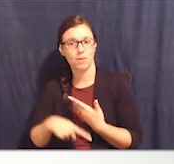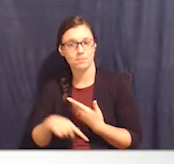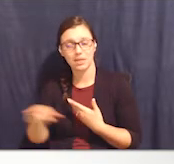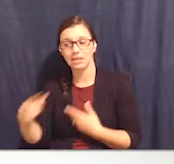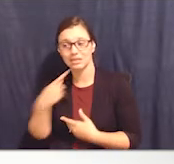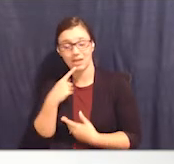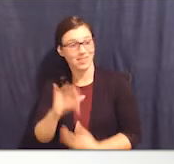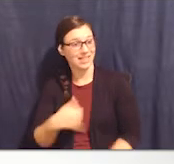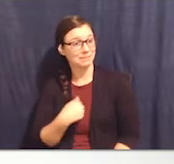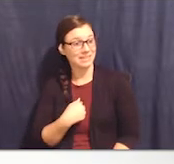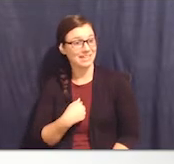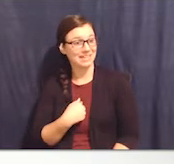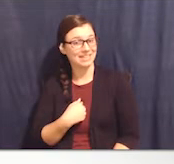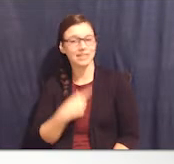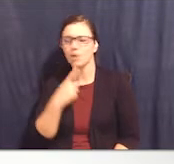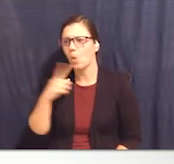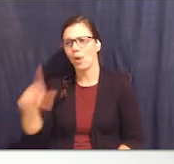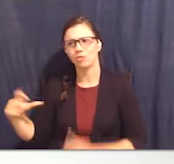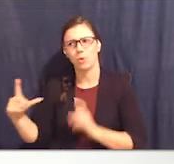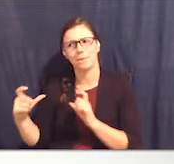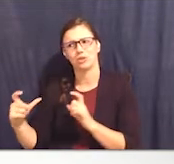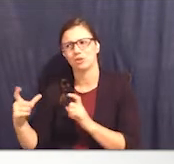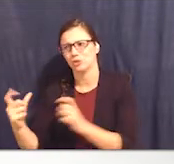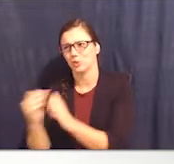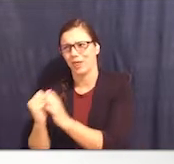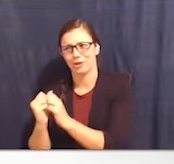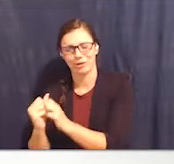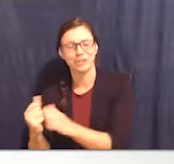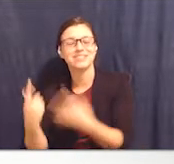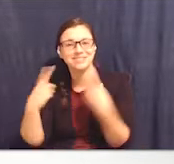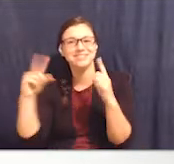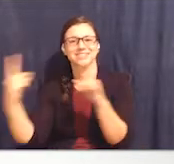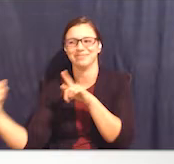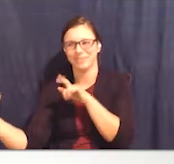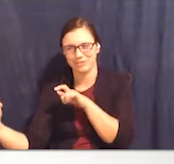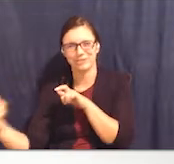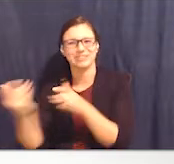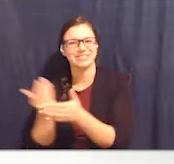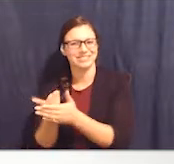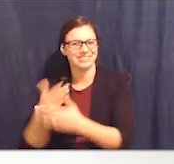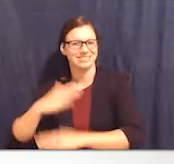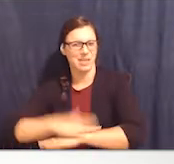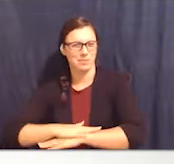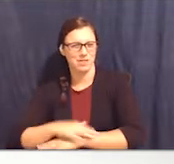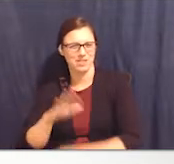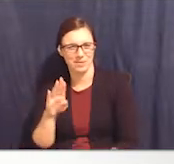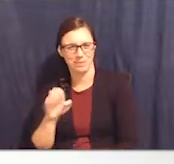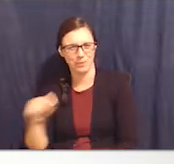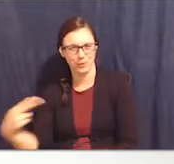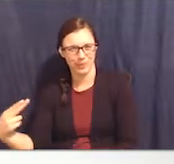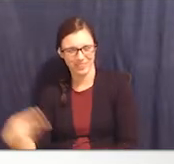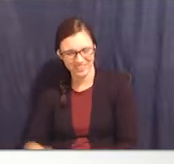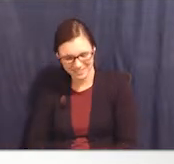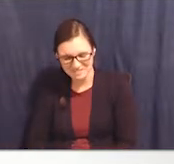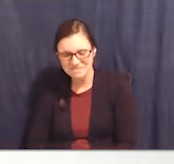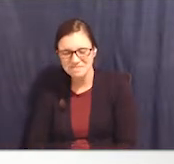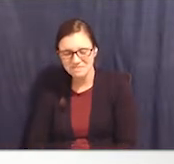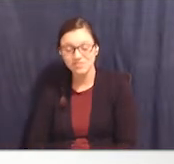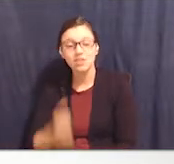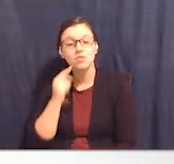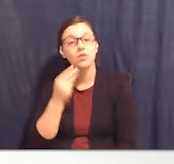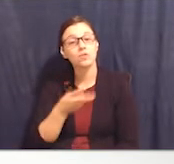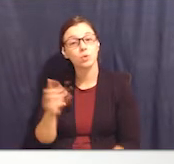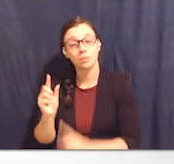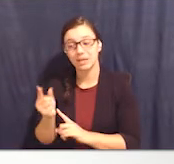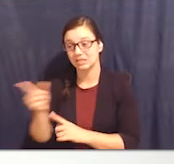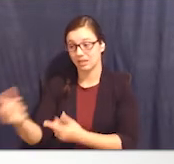just going to get a bachelor's degree. And I said, well, I found out about the doctoral, the master's program that was offered. So I moved